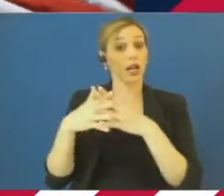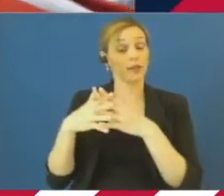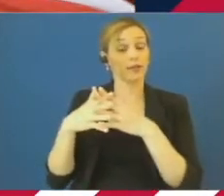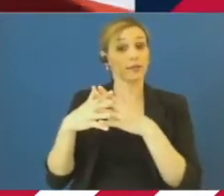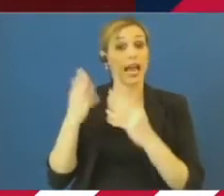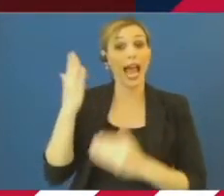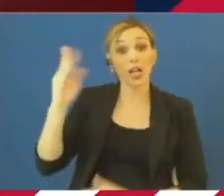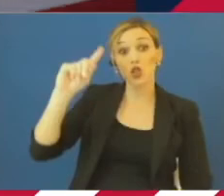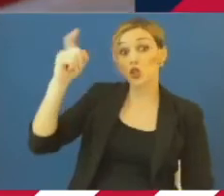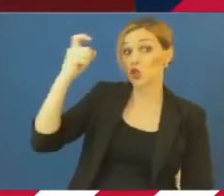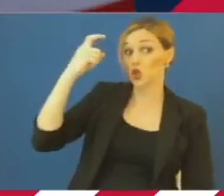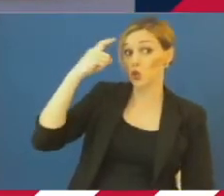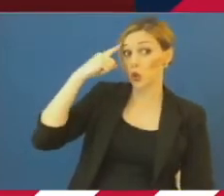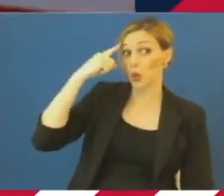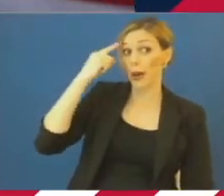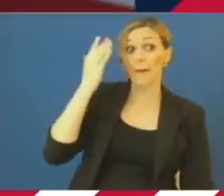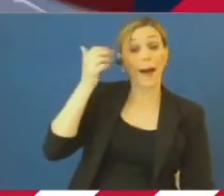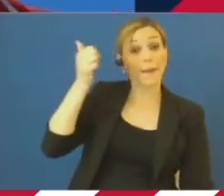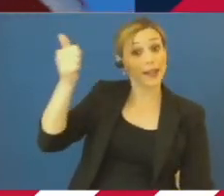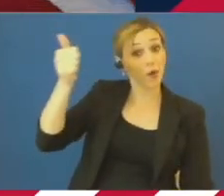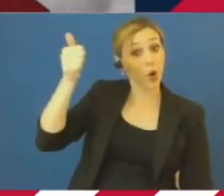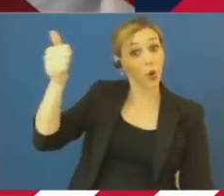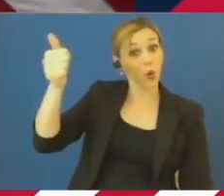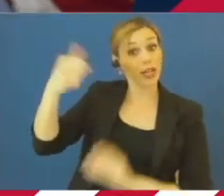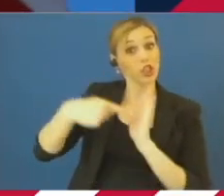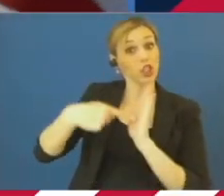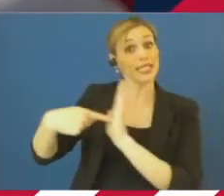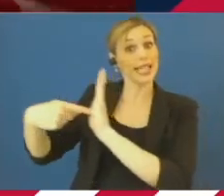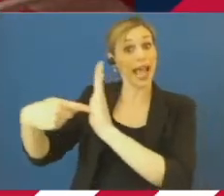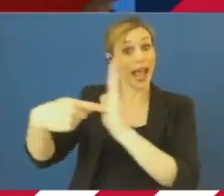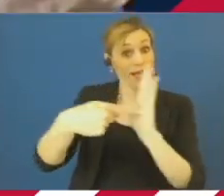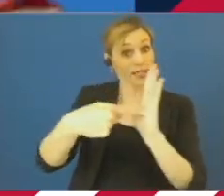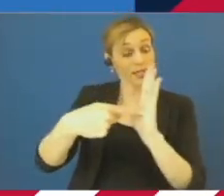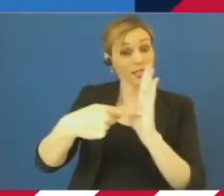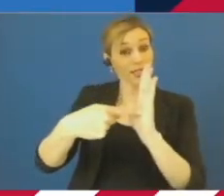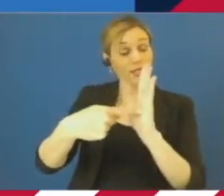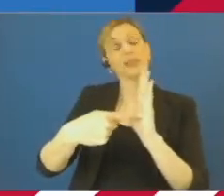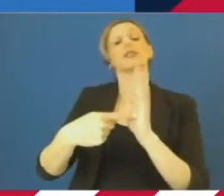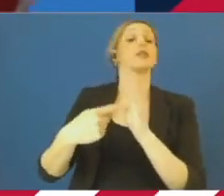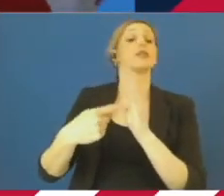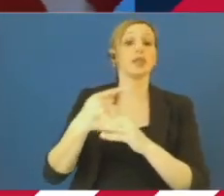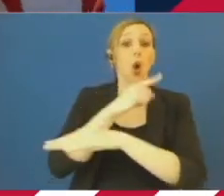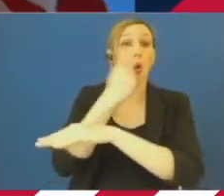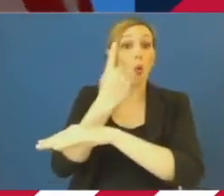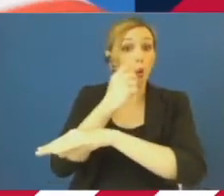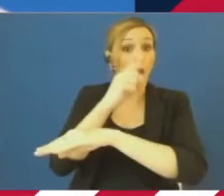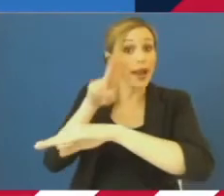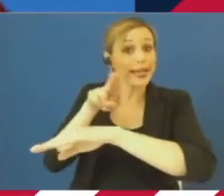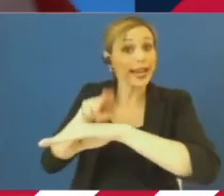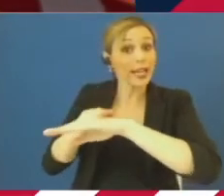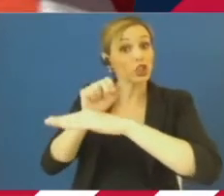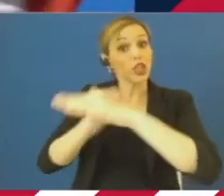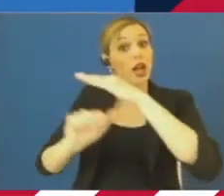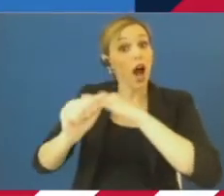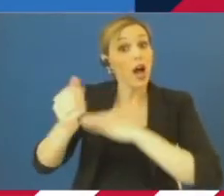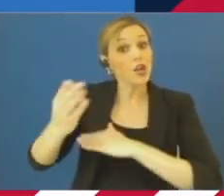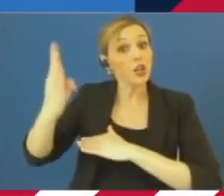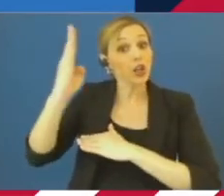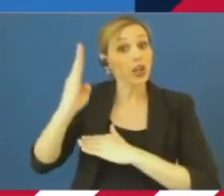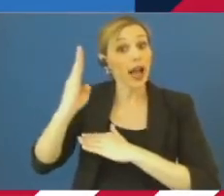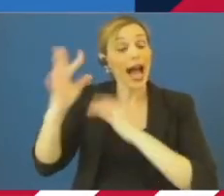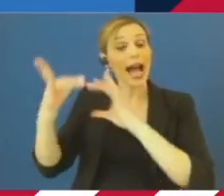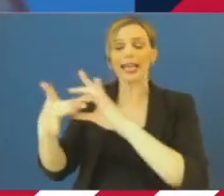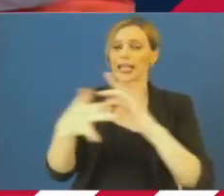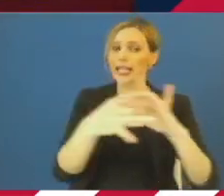the republic for which it stands, one nation, under under God, God,